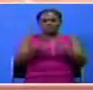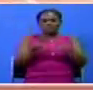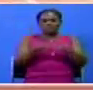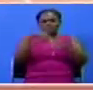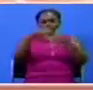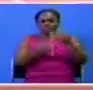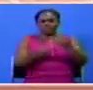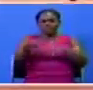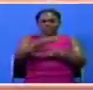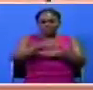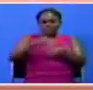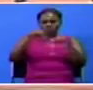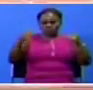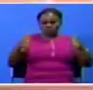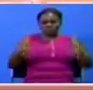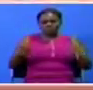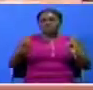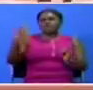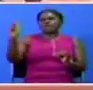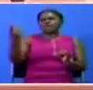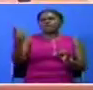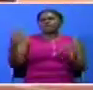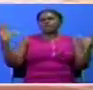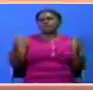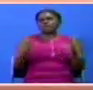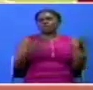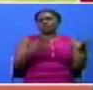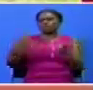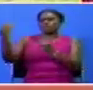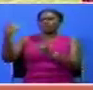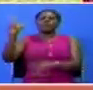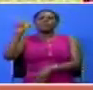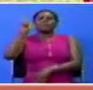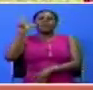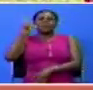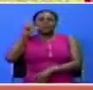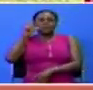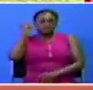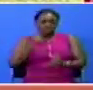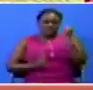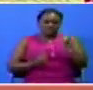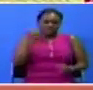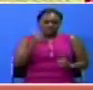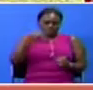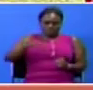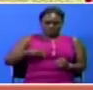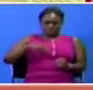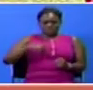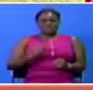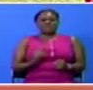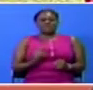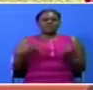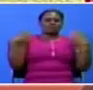ticket to the national trials and a place in the Kenyan team to London. Kwa mbio za leo, kwangu mimi nimekuwa na